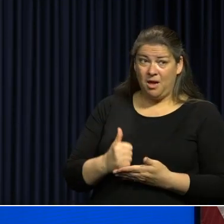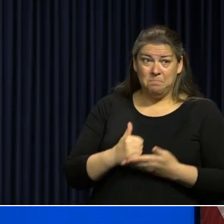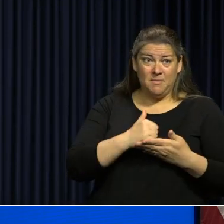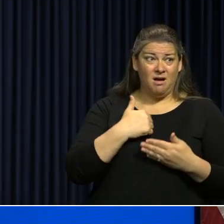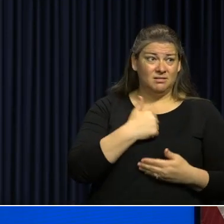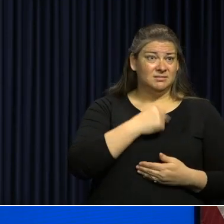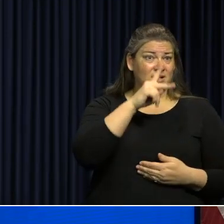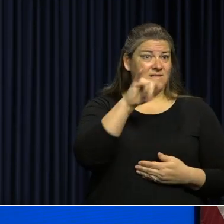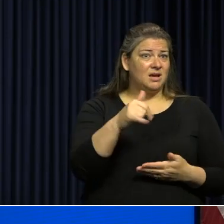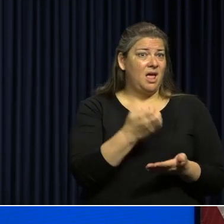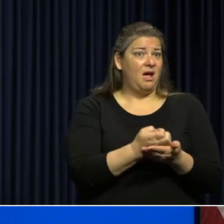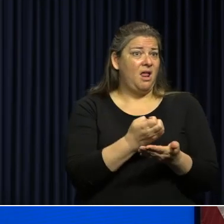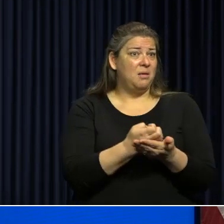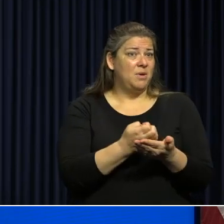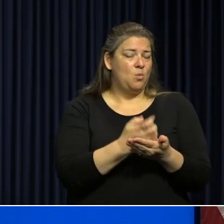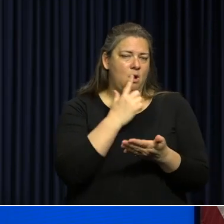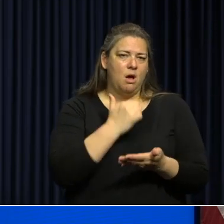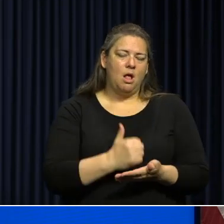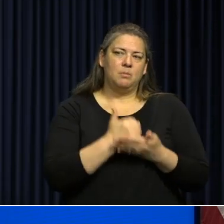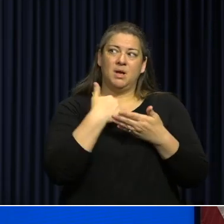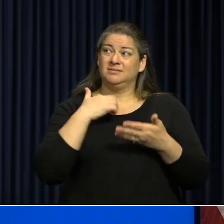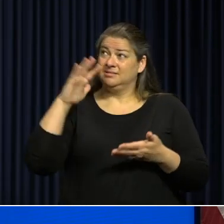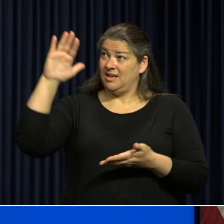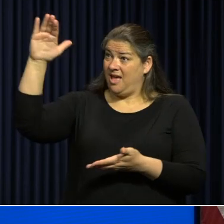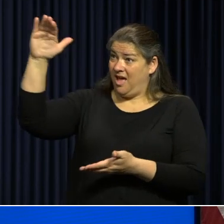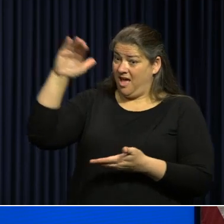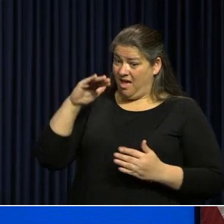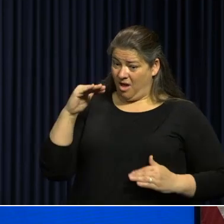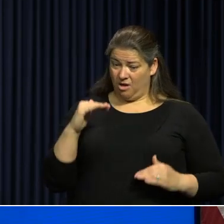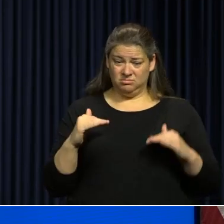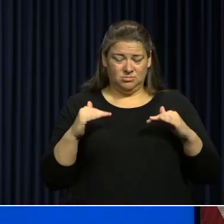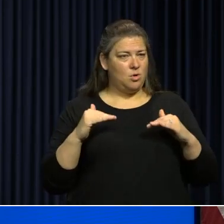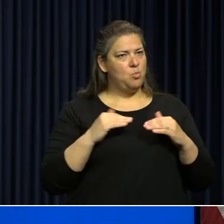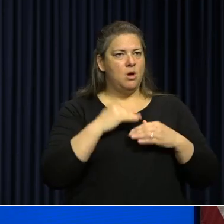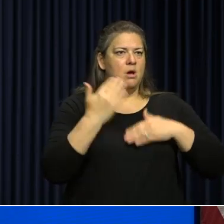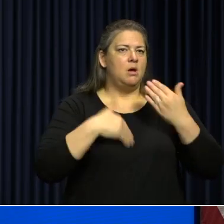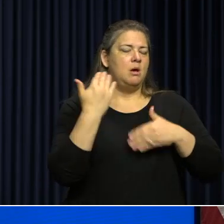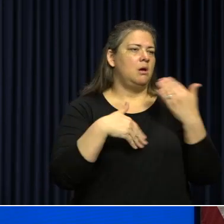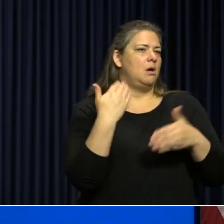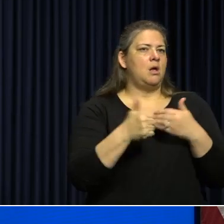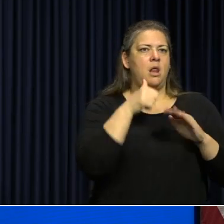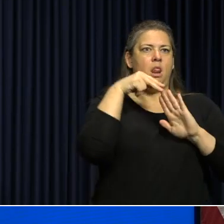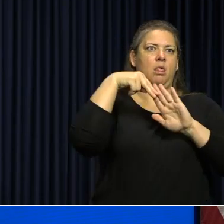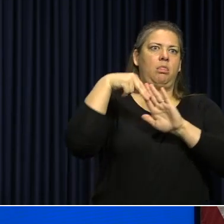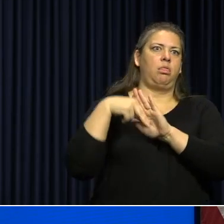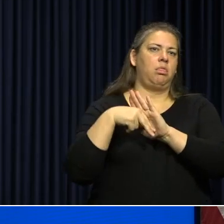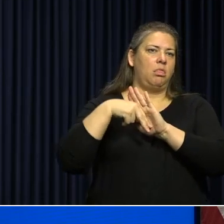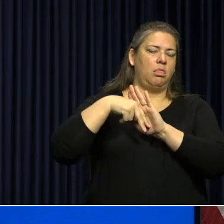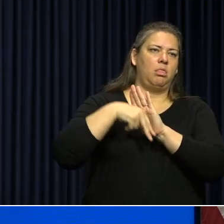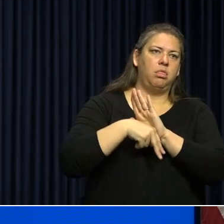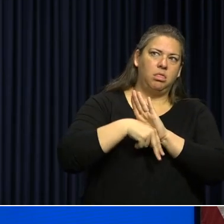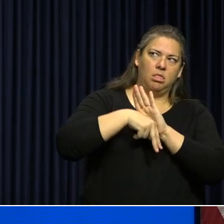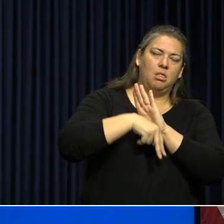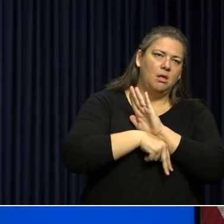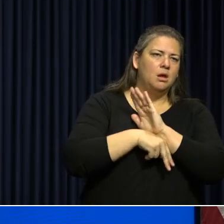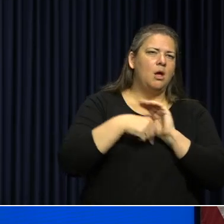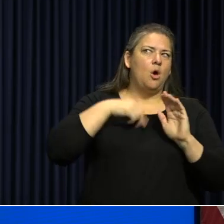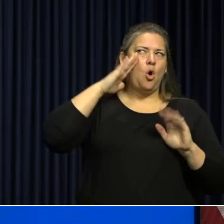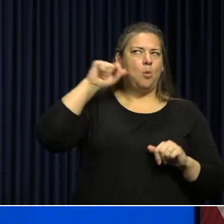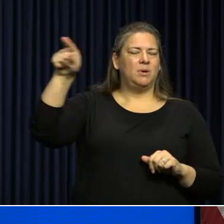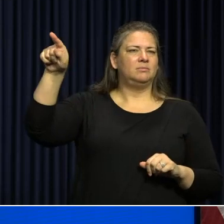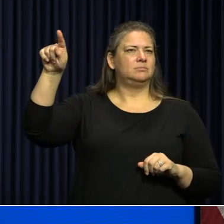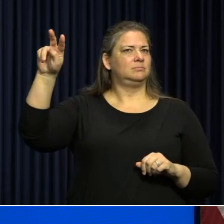help Kentucky's economy get rolling faster and lessen the recession that we're going to see here. And I hope he's responsive to that.